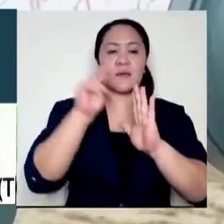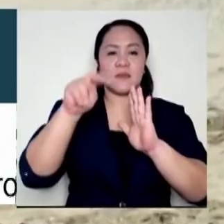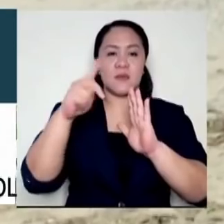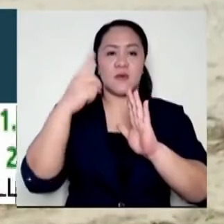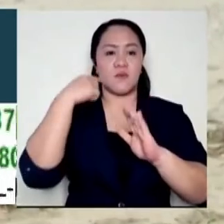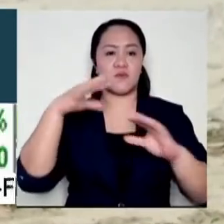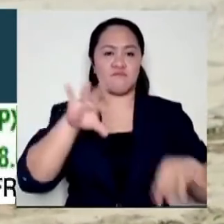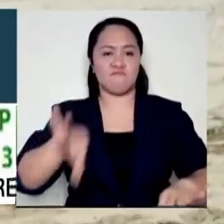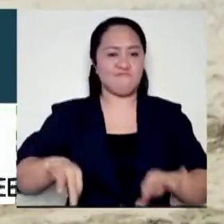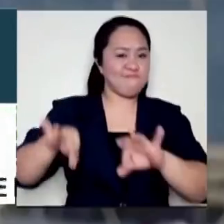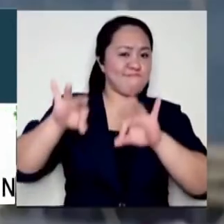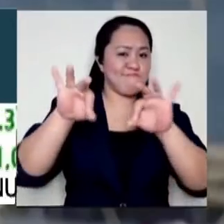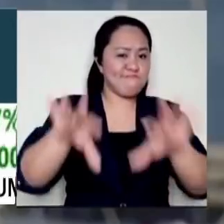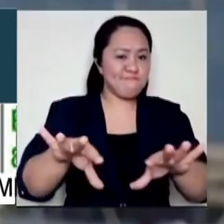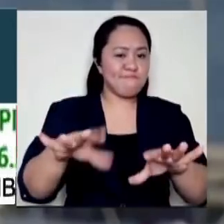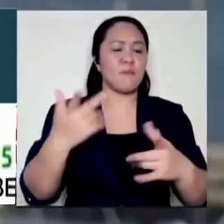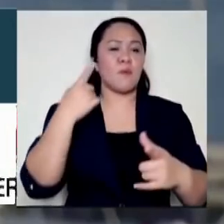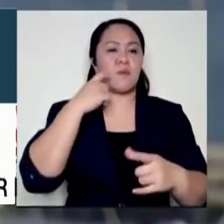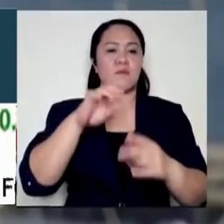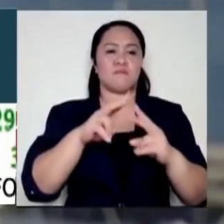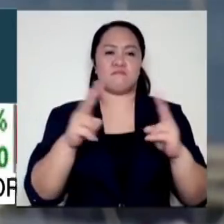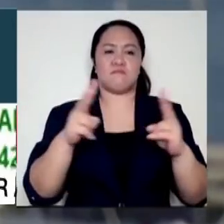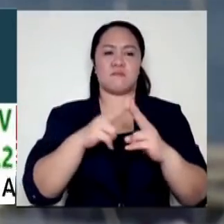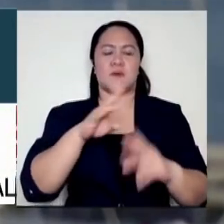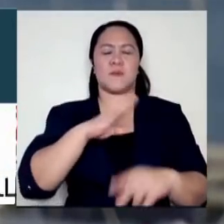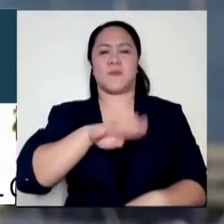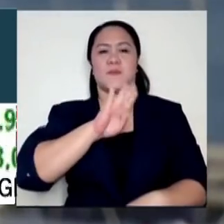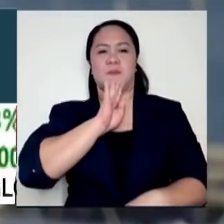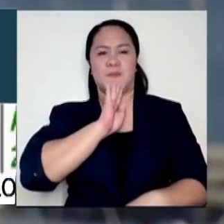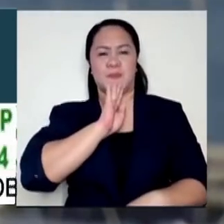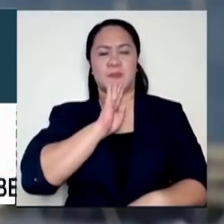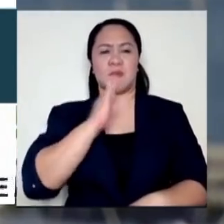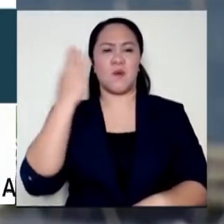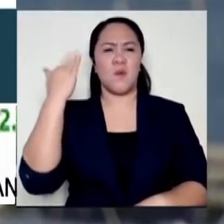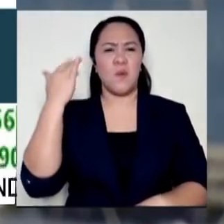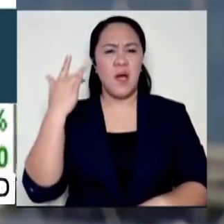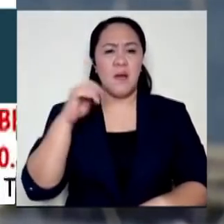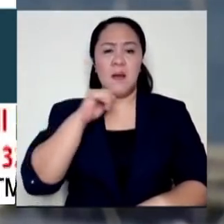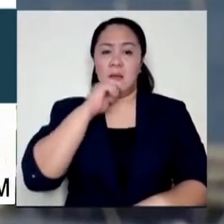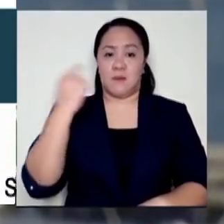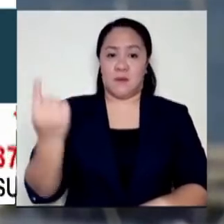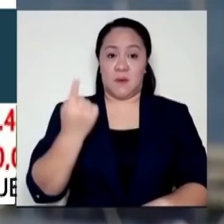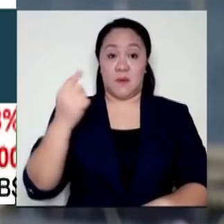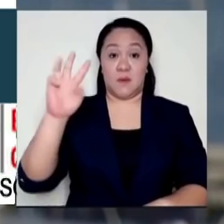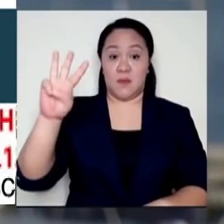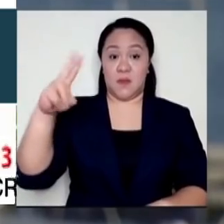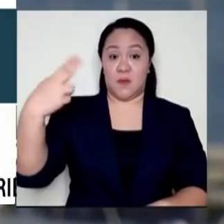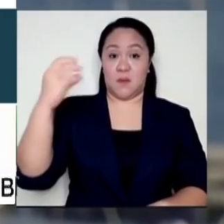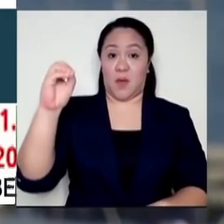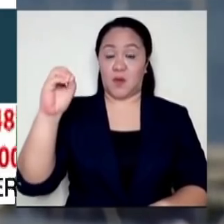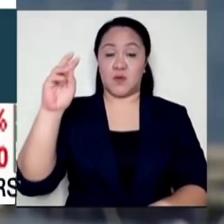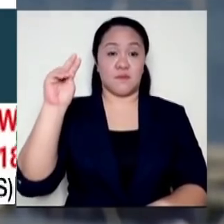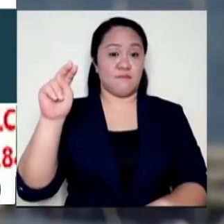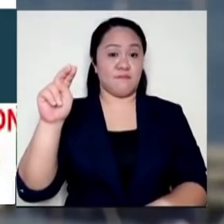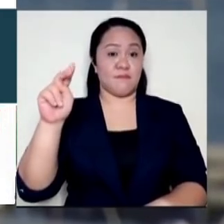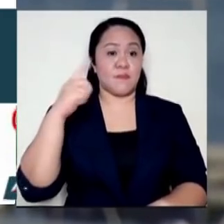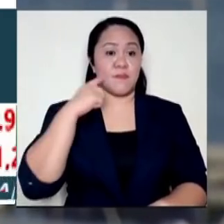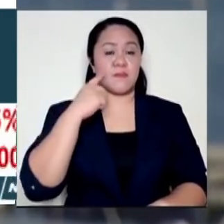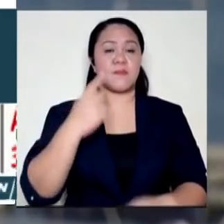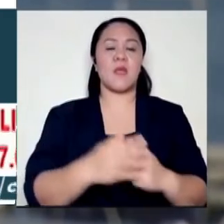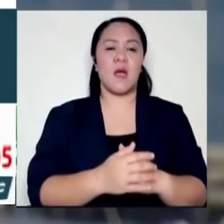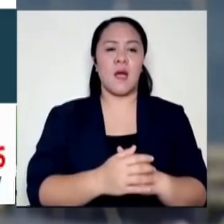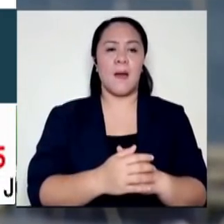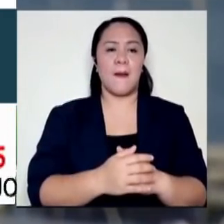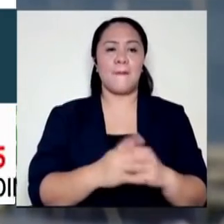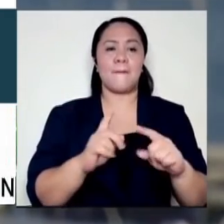bitterly disappointed. "It's absolutely not enough, and not just Oxfam, the WHO has said we need far, far more. We need them now.